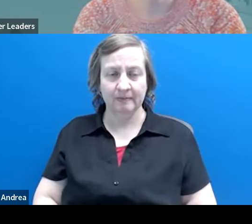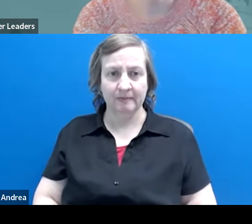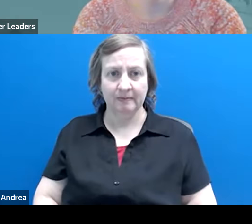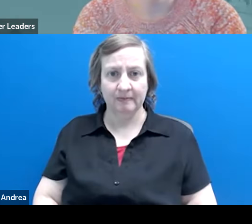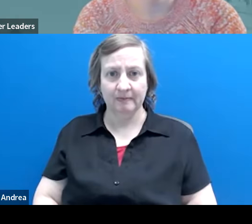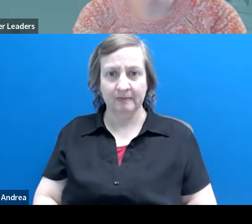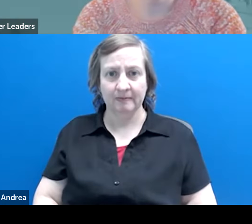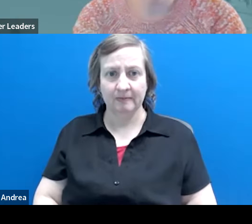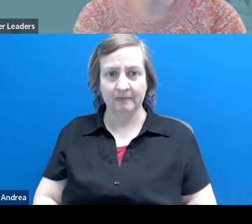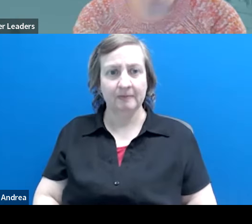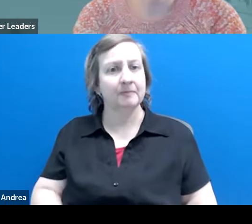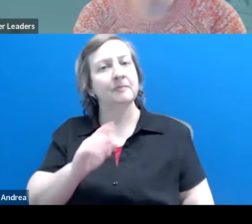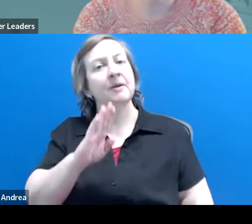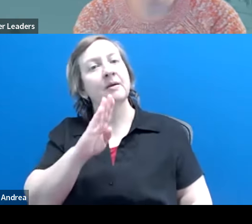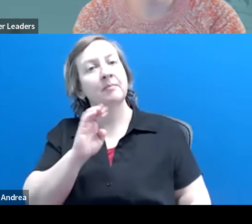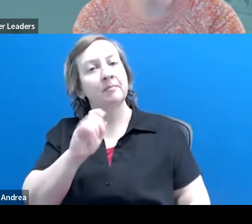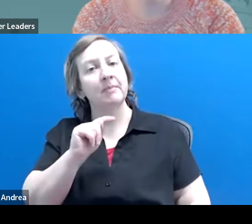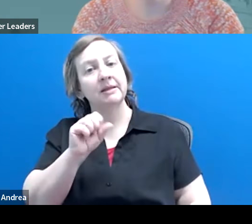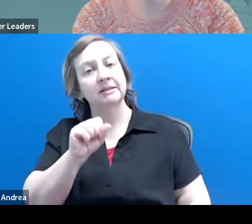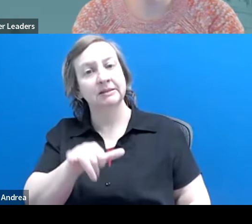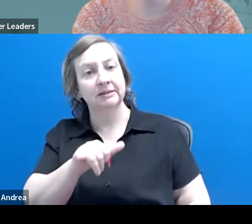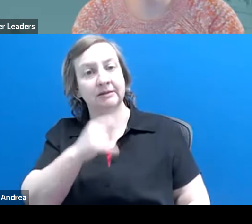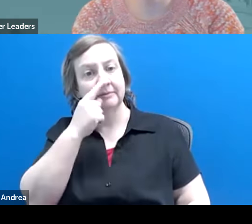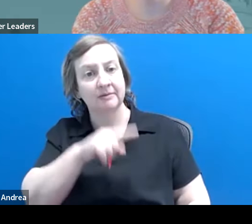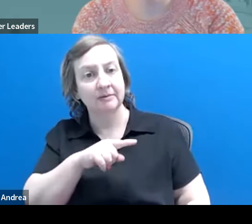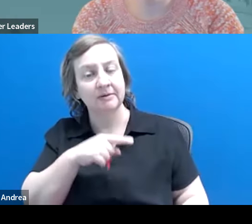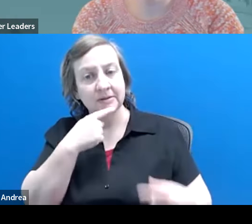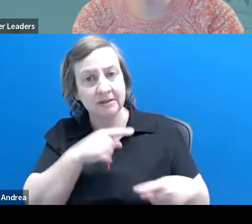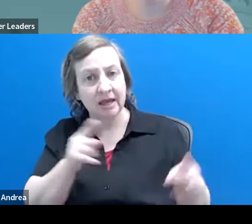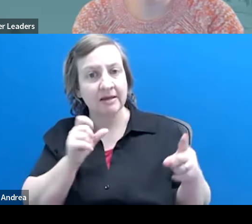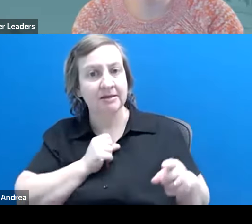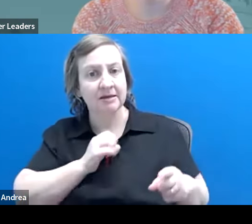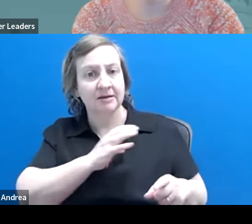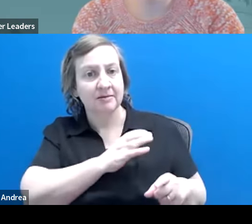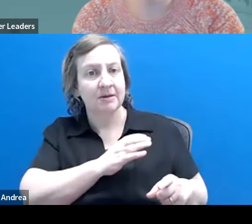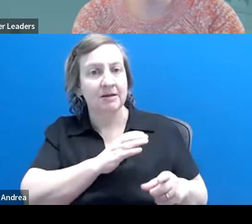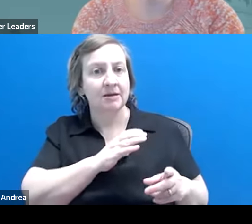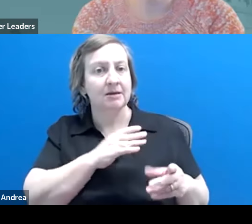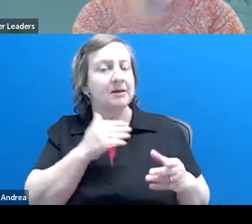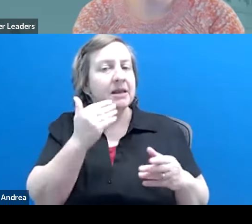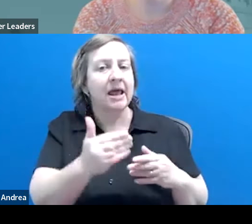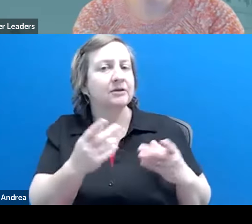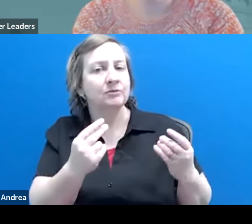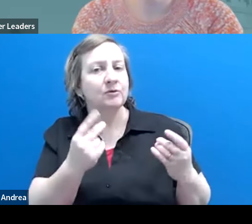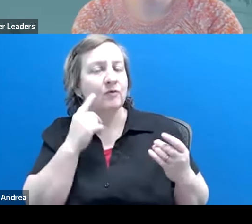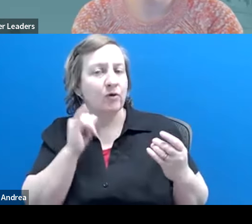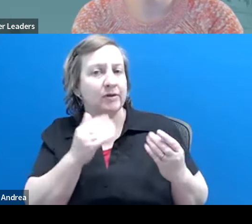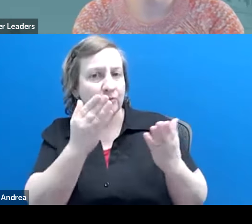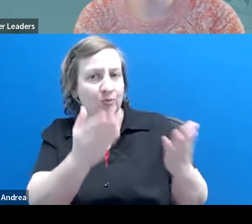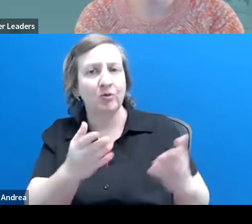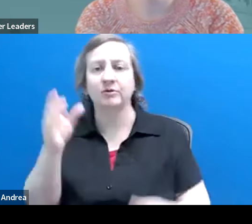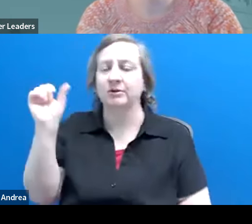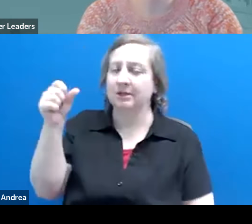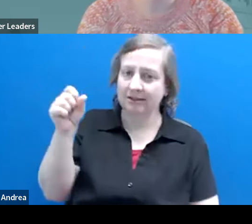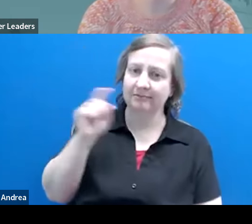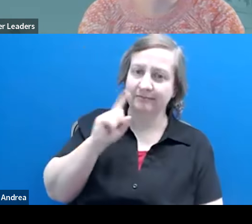So Betsy, would you go ahead and just brief our steering committee members and guests on next steps for these work? Yes, absolutely.